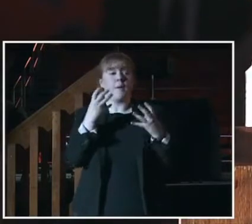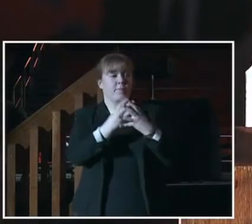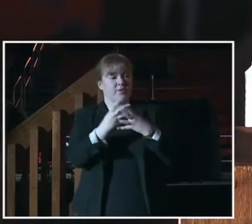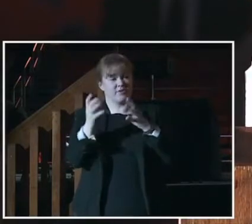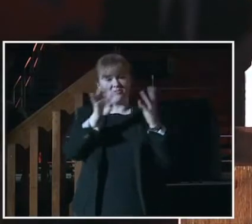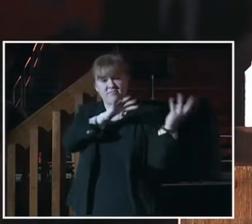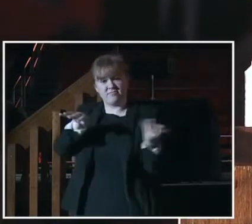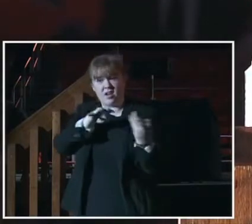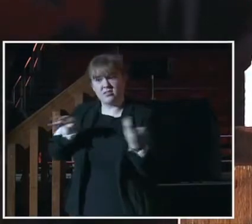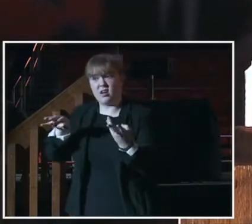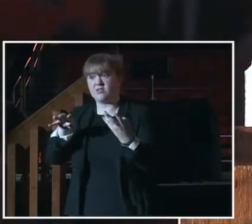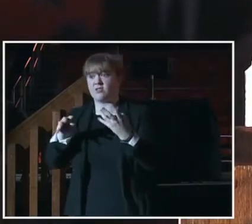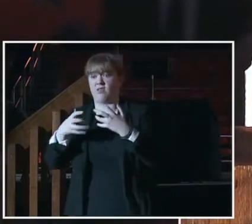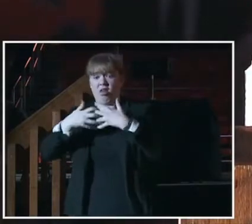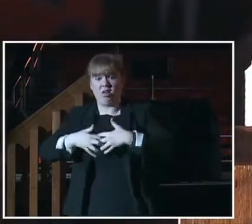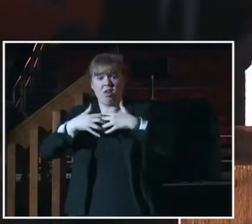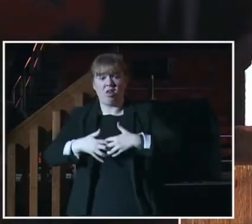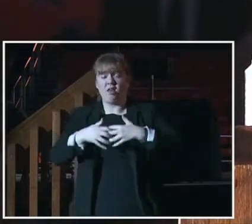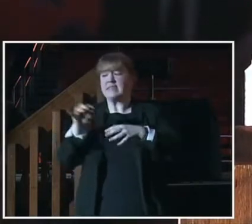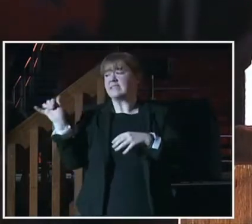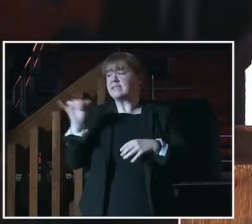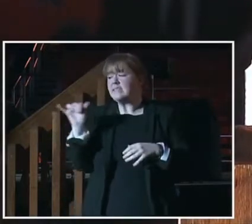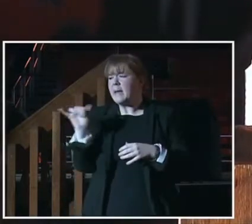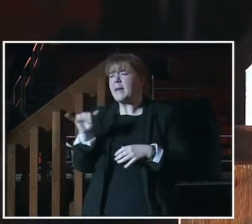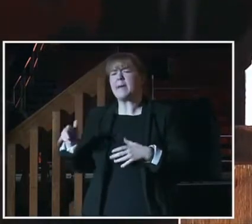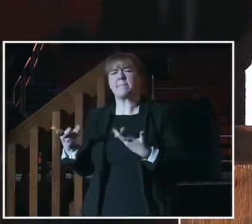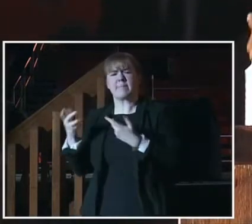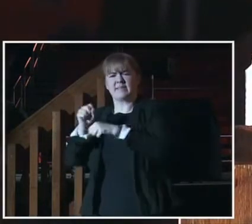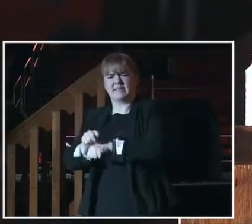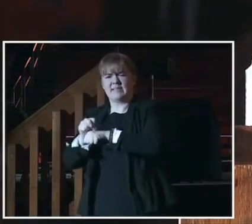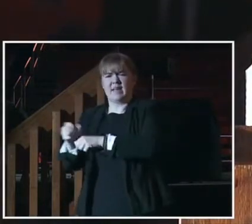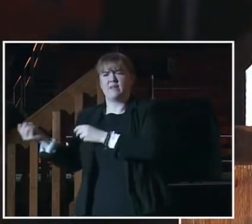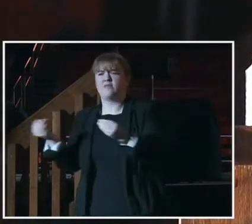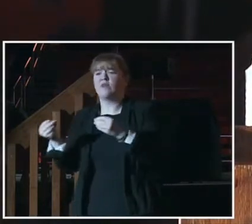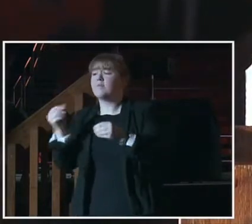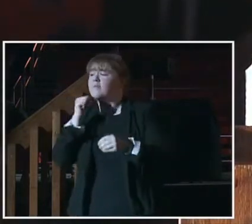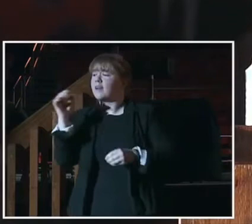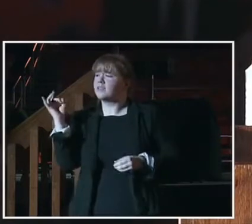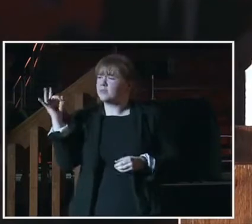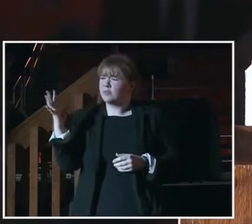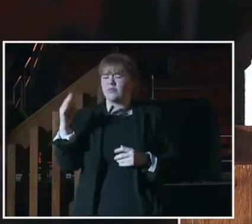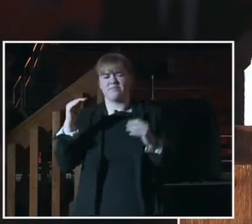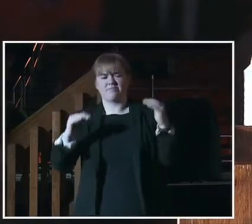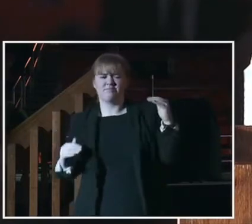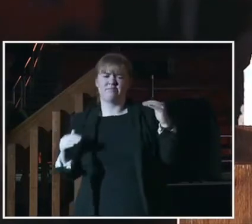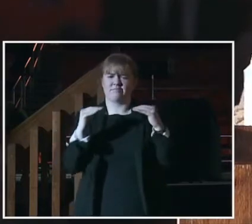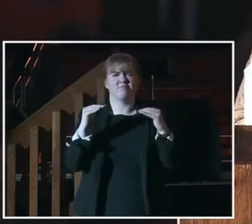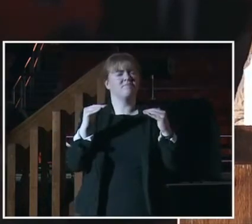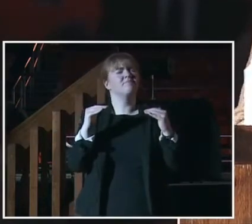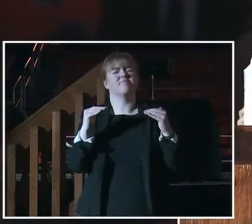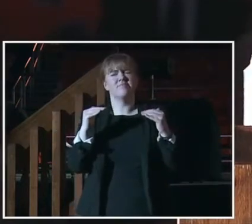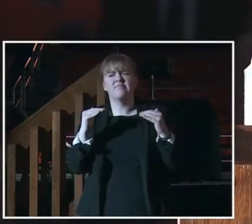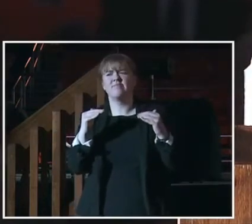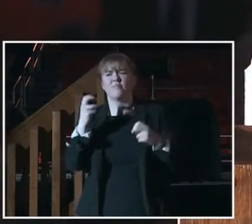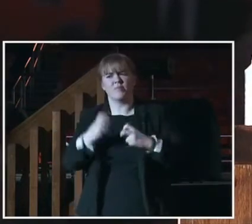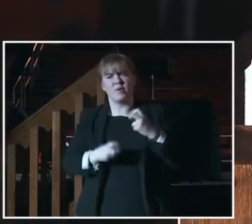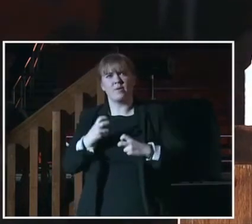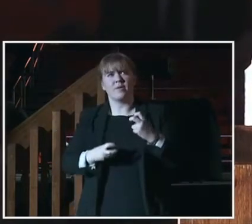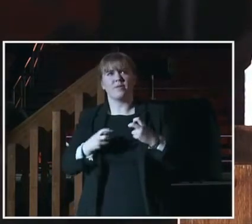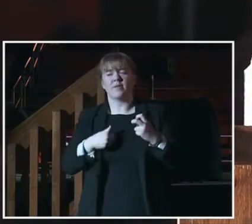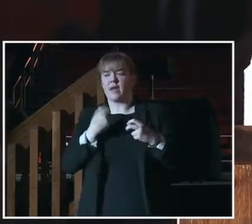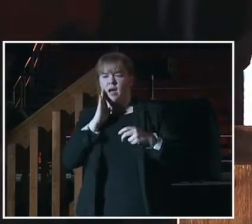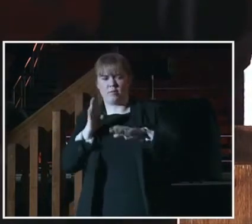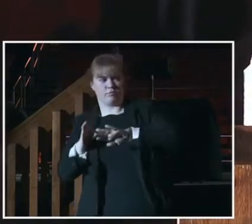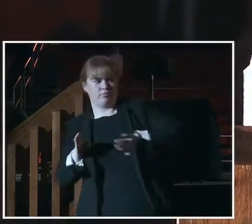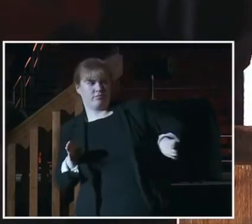that same slave trade. Certainly not as brutal, but just as troubling. I'm gonna move away from